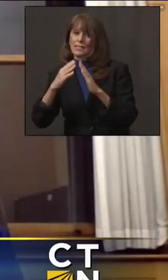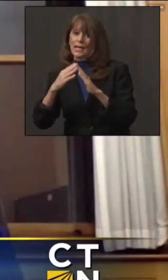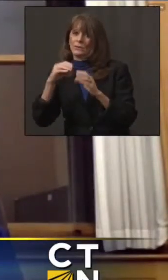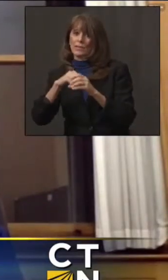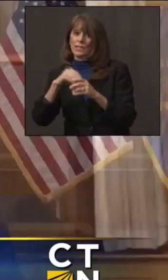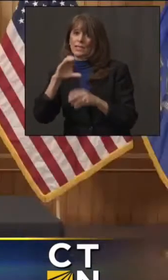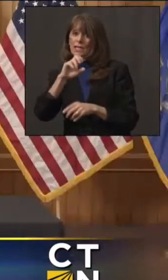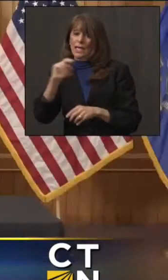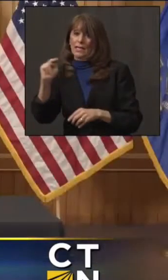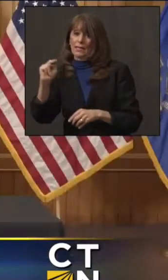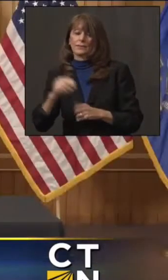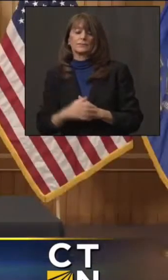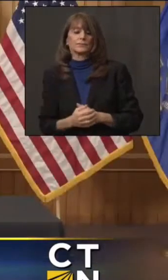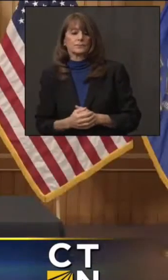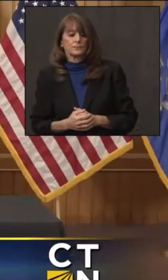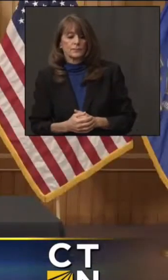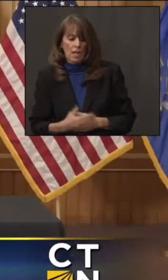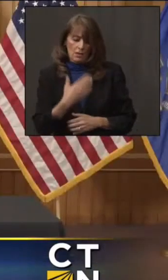All right, thank you very much.